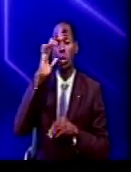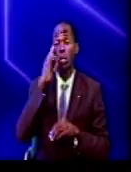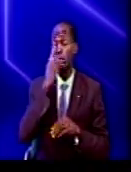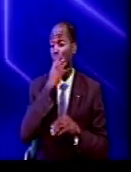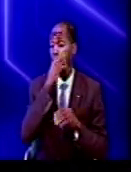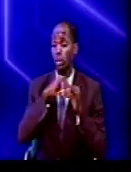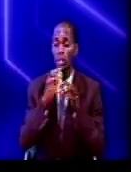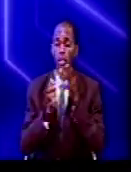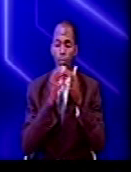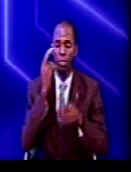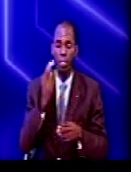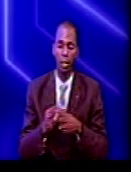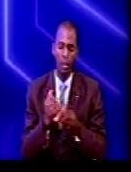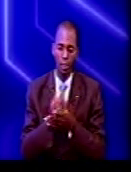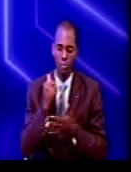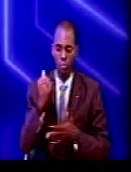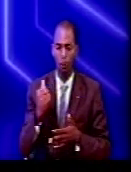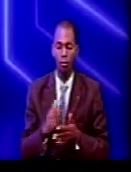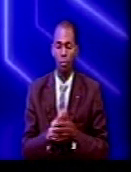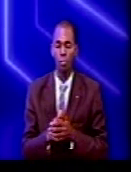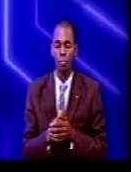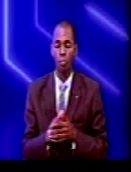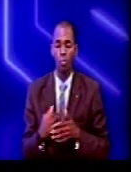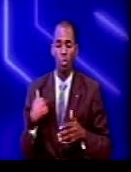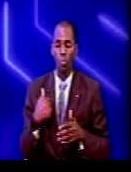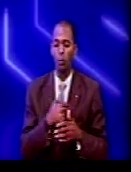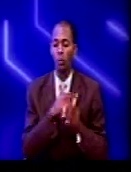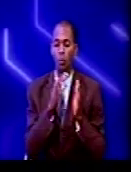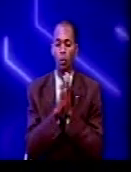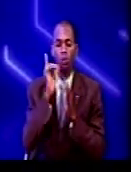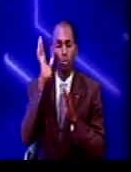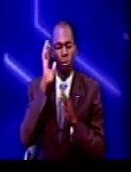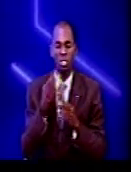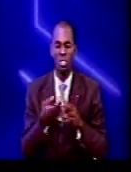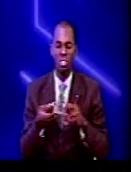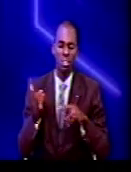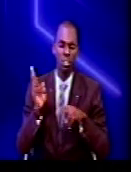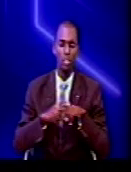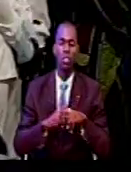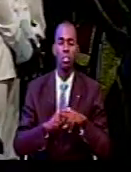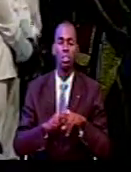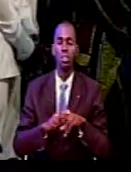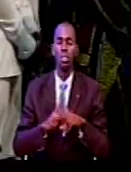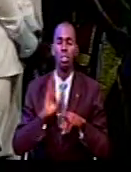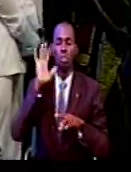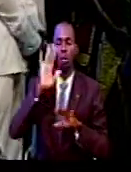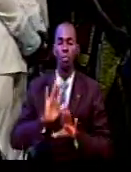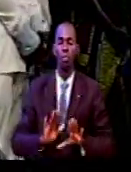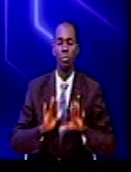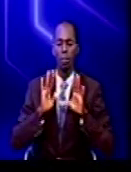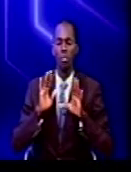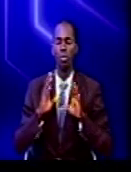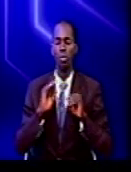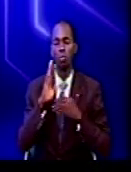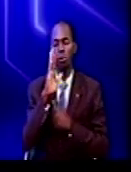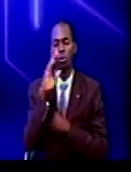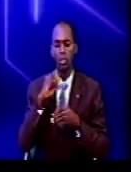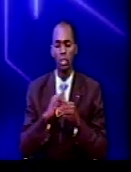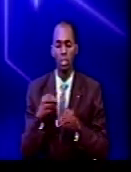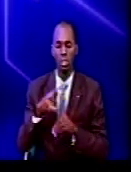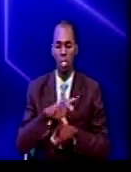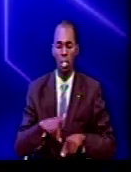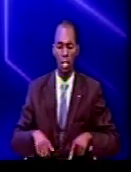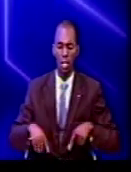of acceptation in your sight, in Jesus' name. We pray you will increase their